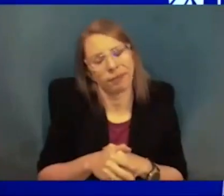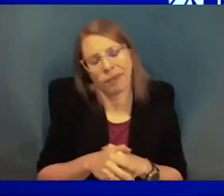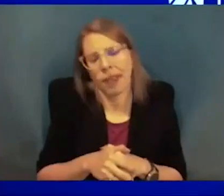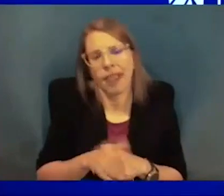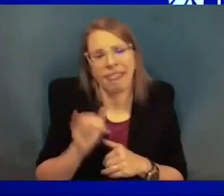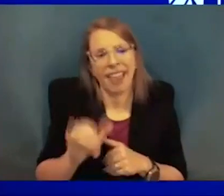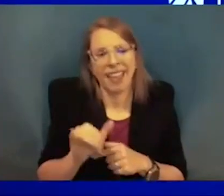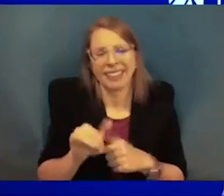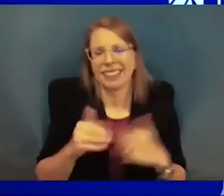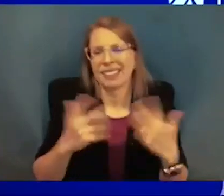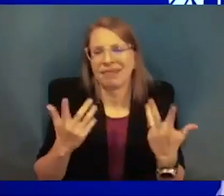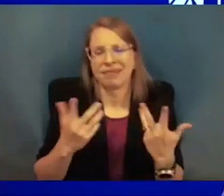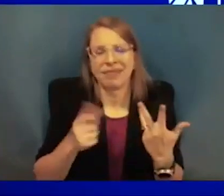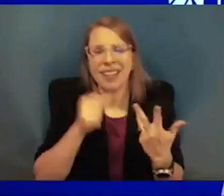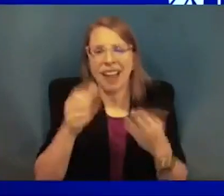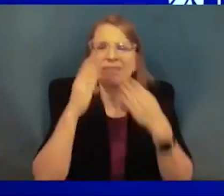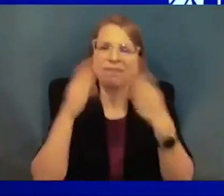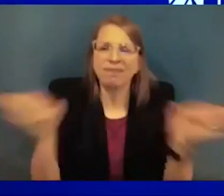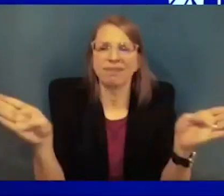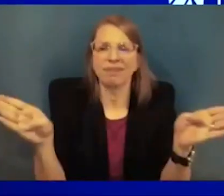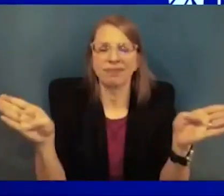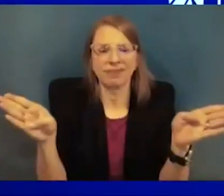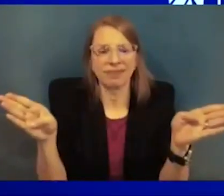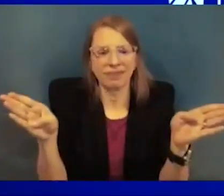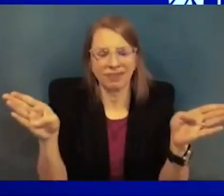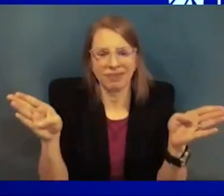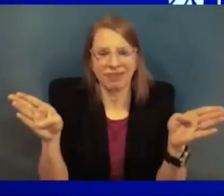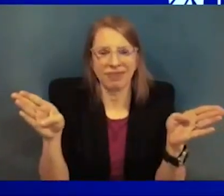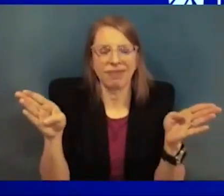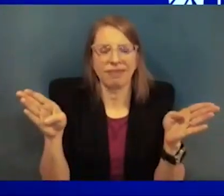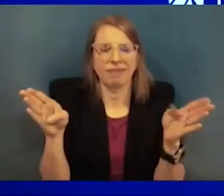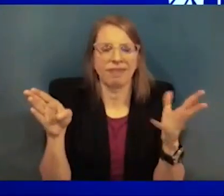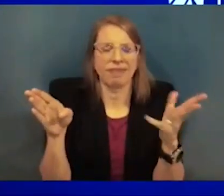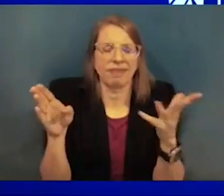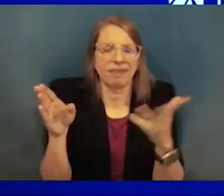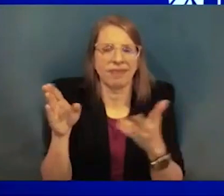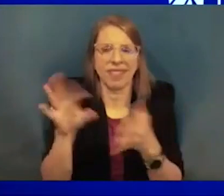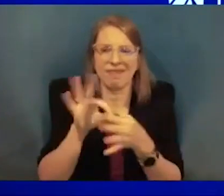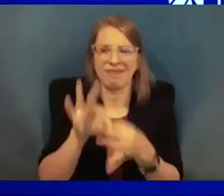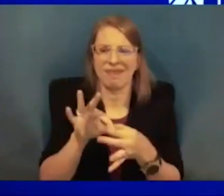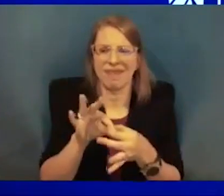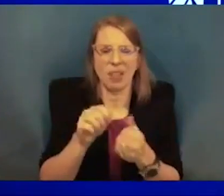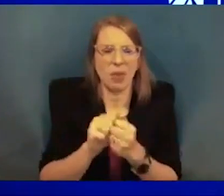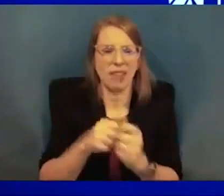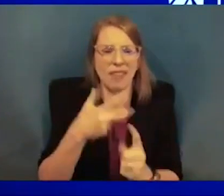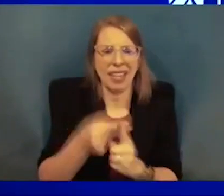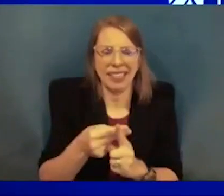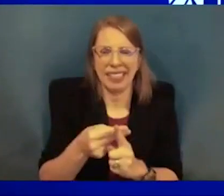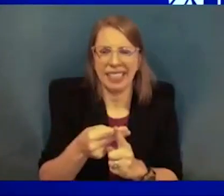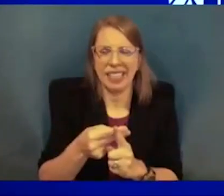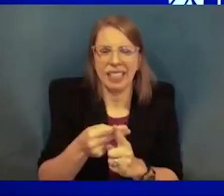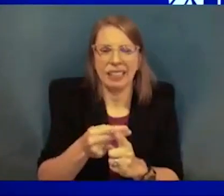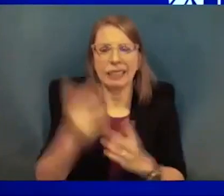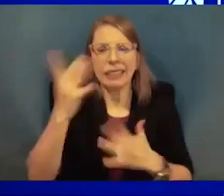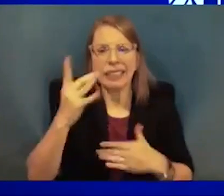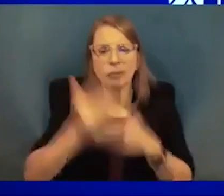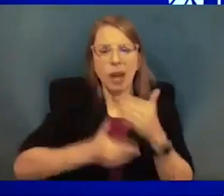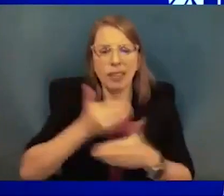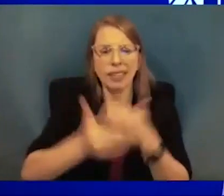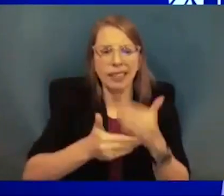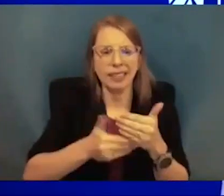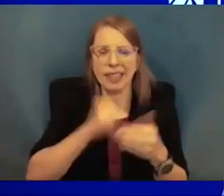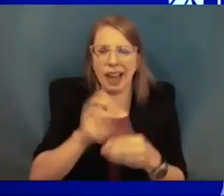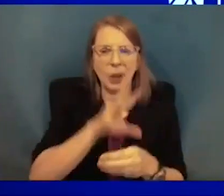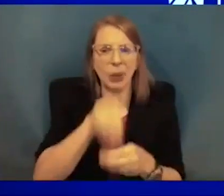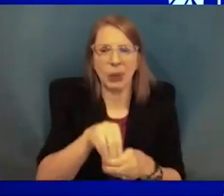is not taking account the whole body of work about the vaccines, about the disease process itself, and